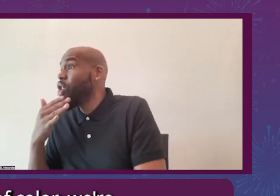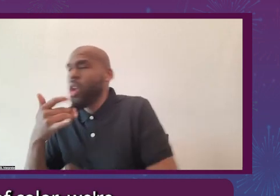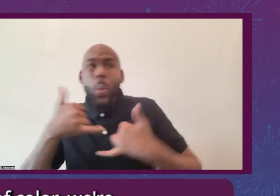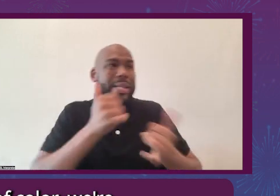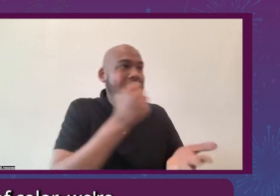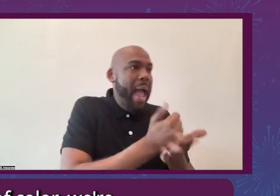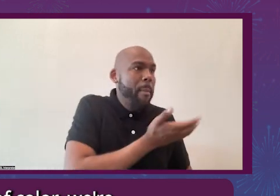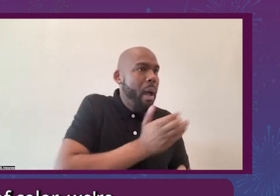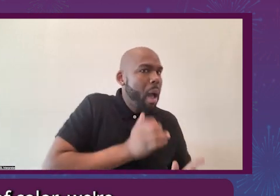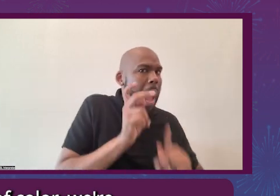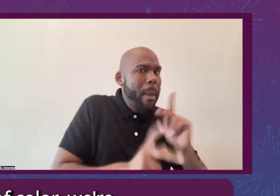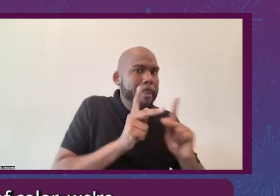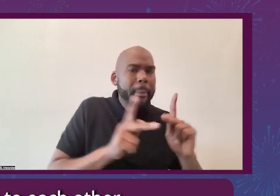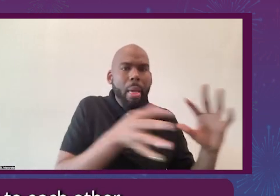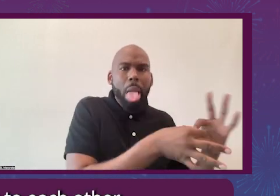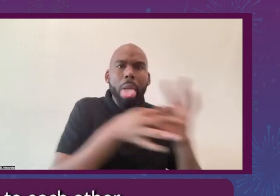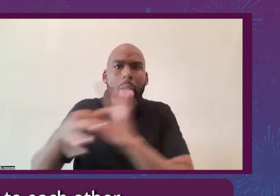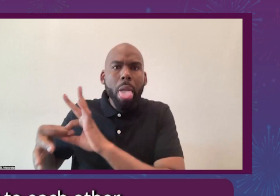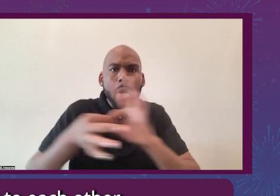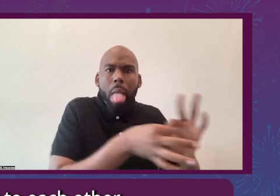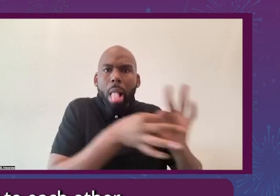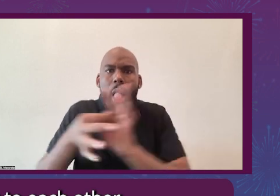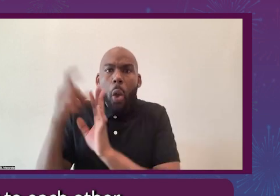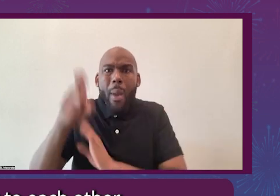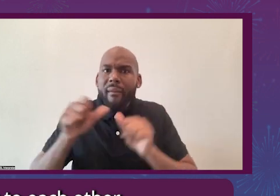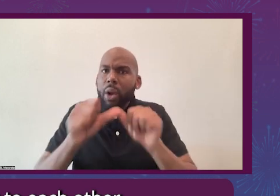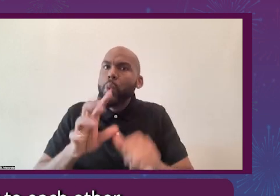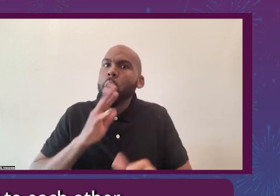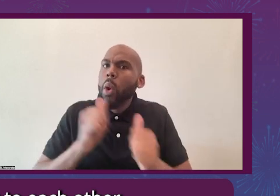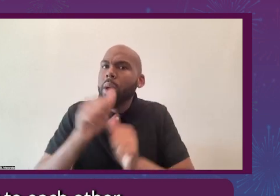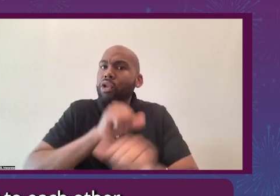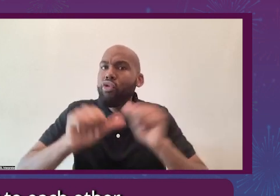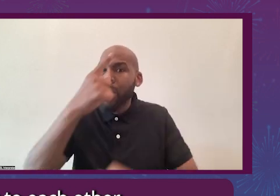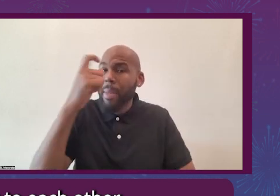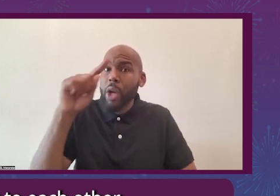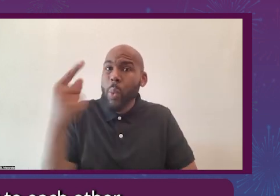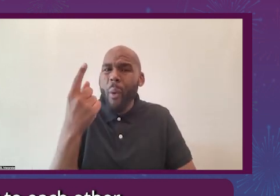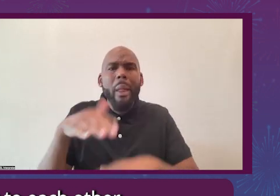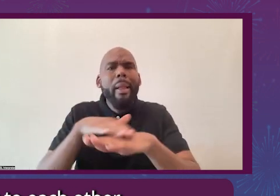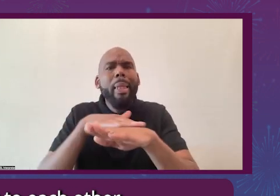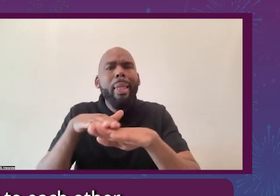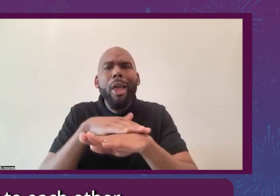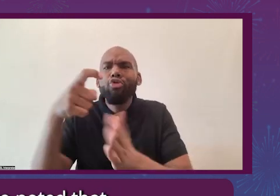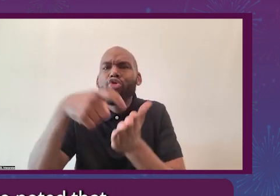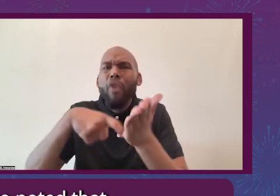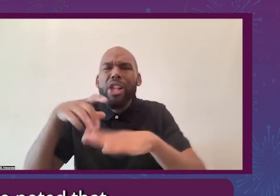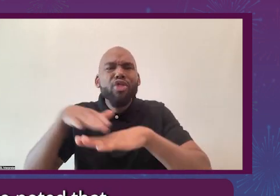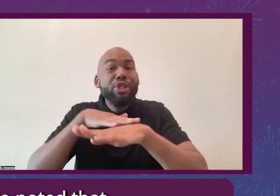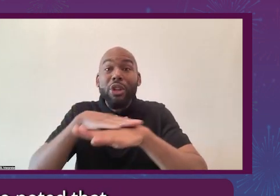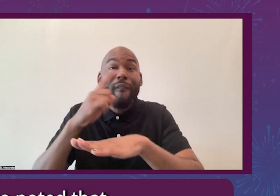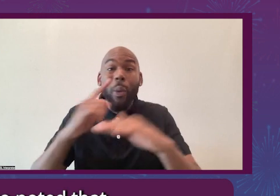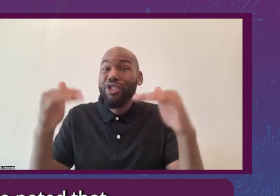our people. Another participant reminded us that we need to keep talking to each other because we've only scratched the surface